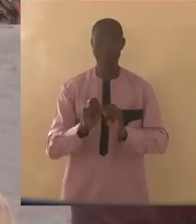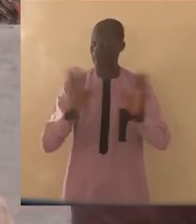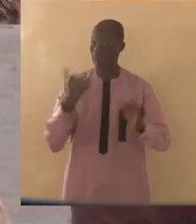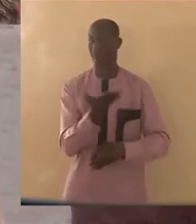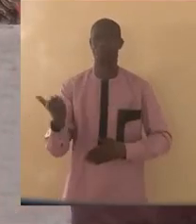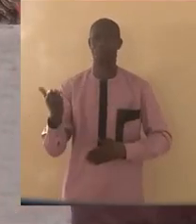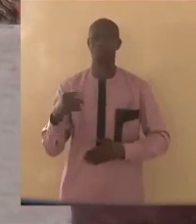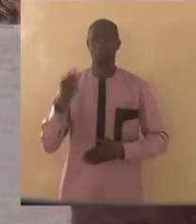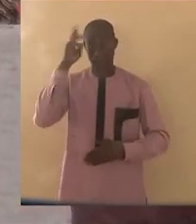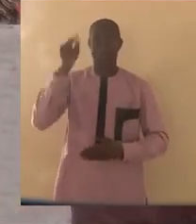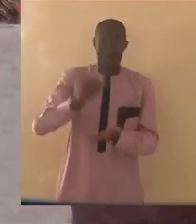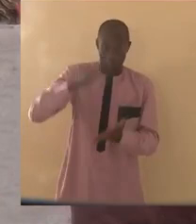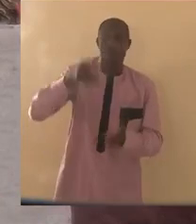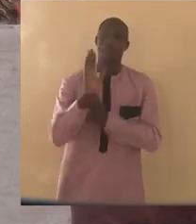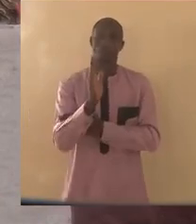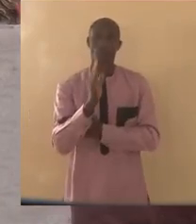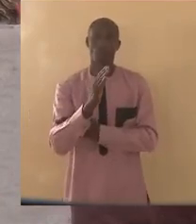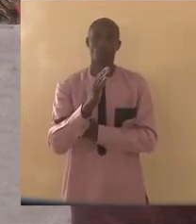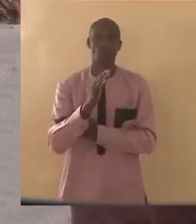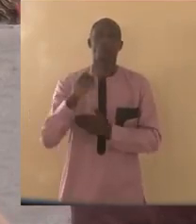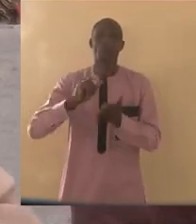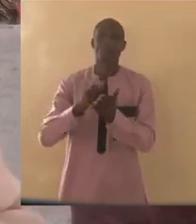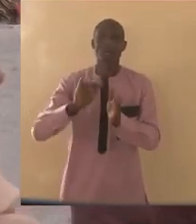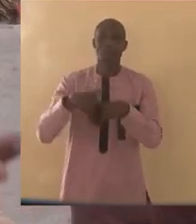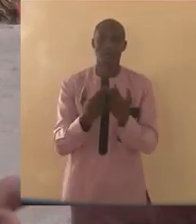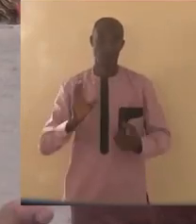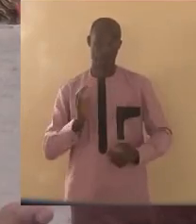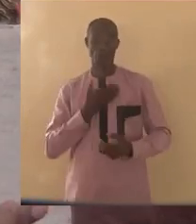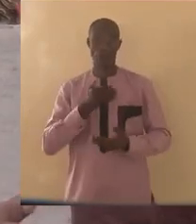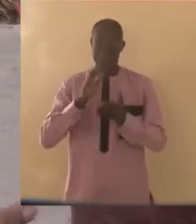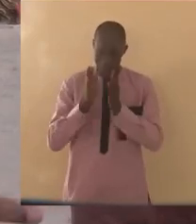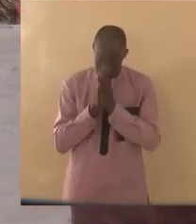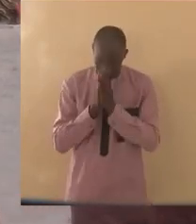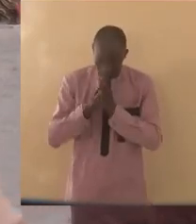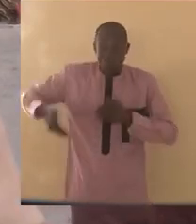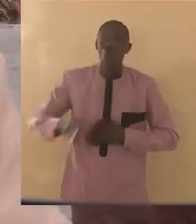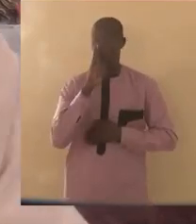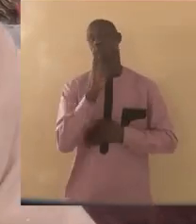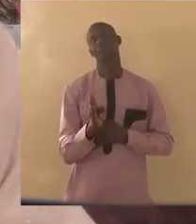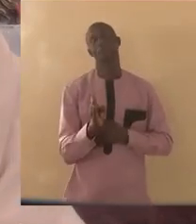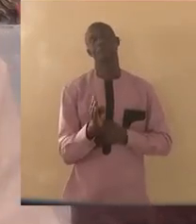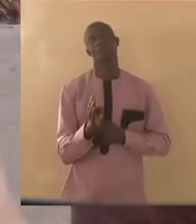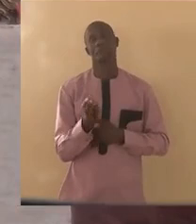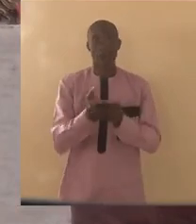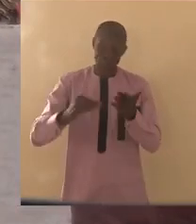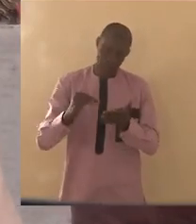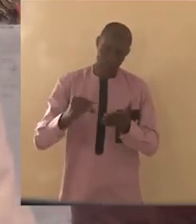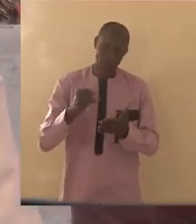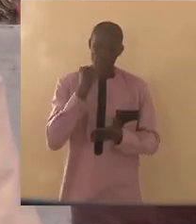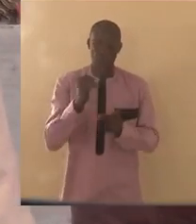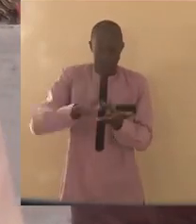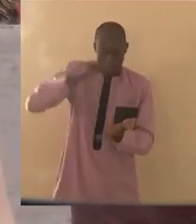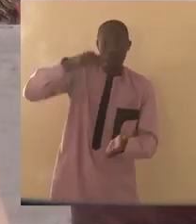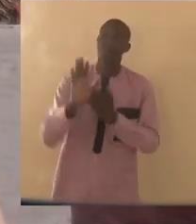things. He glorifies God, and that's how our prayer is supposed to be, the prayer of each one of us. A part of our prayer